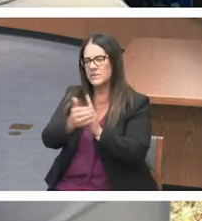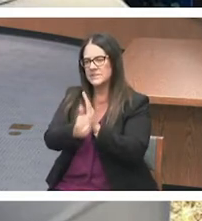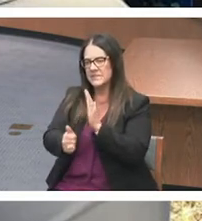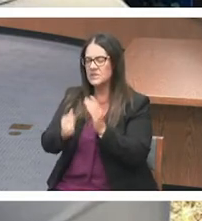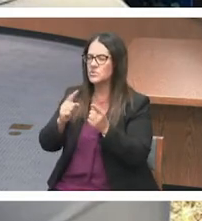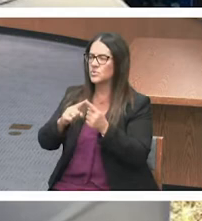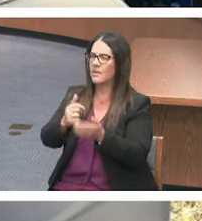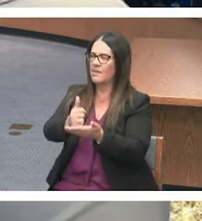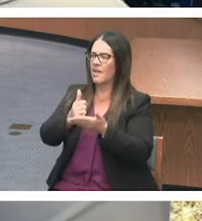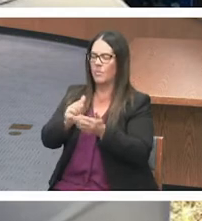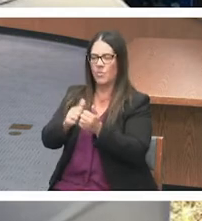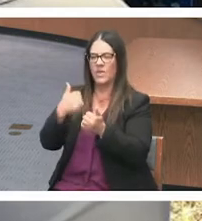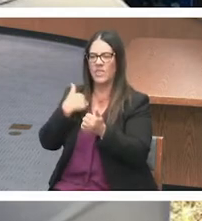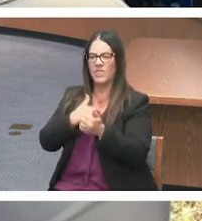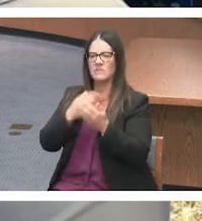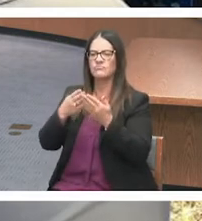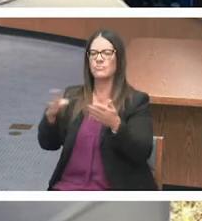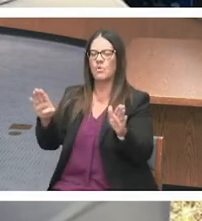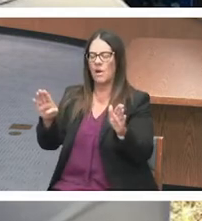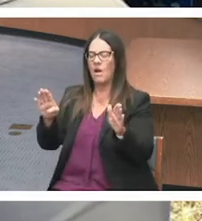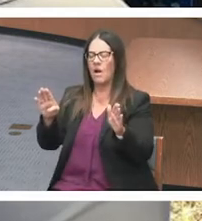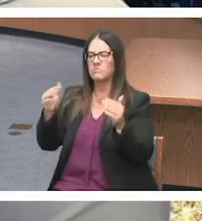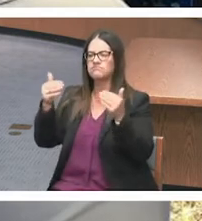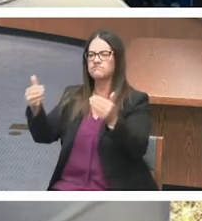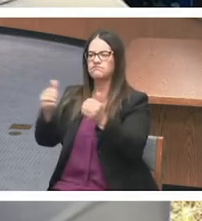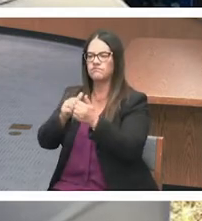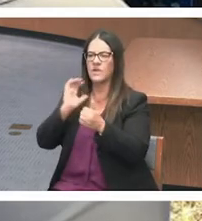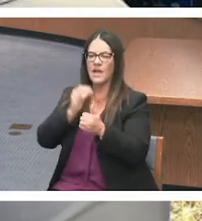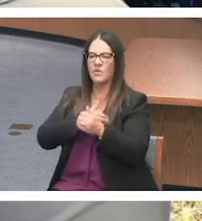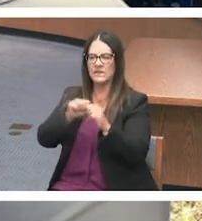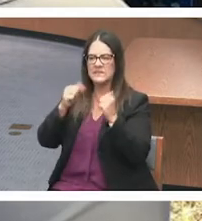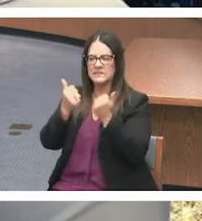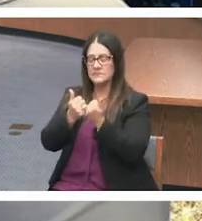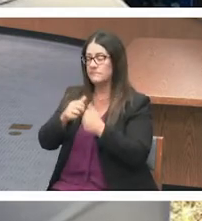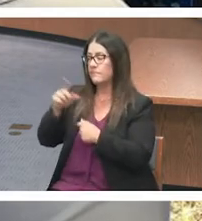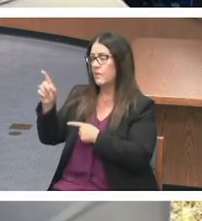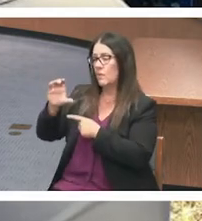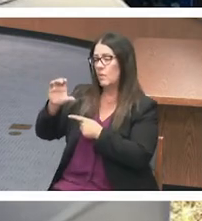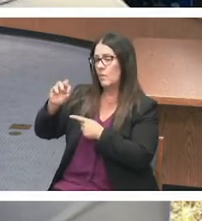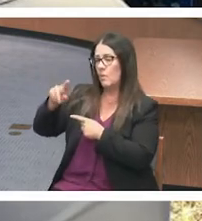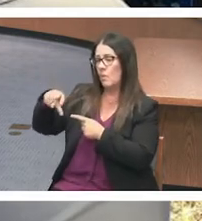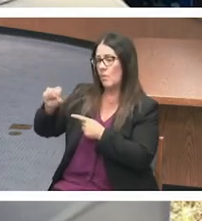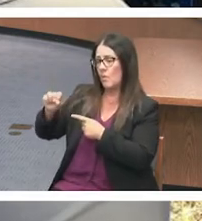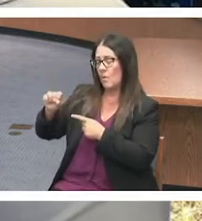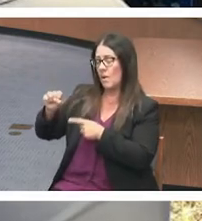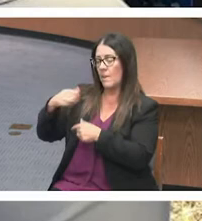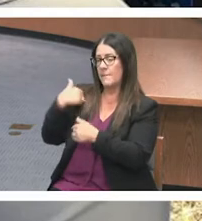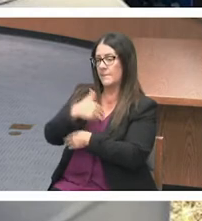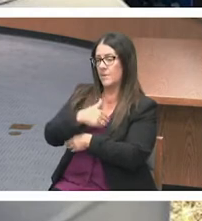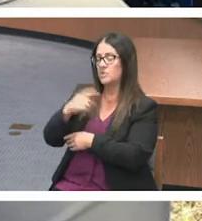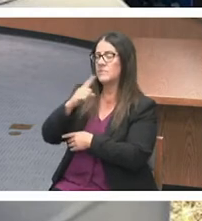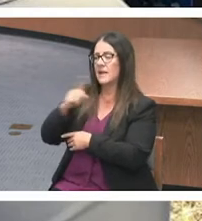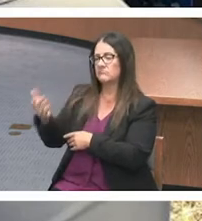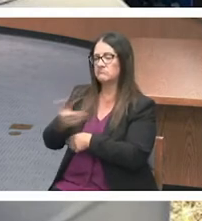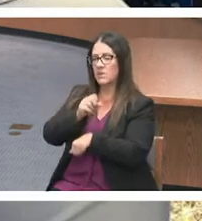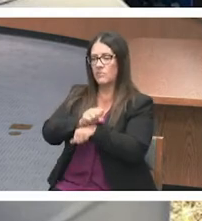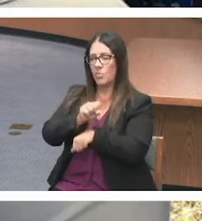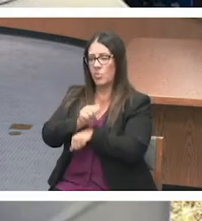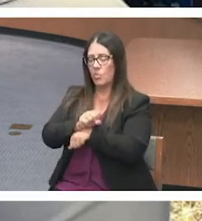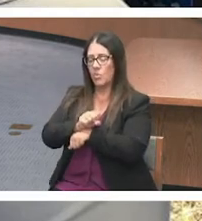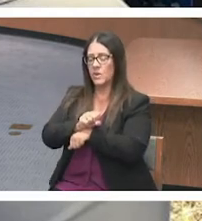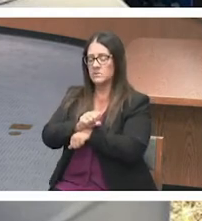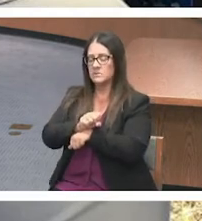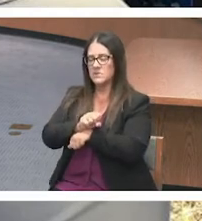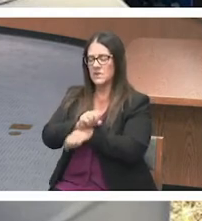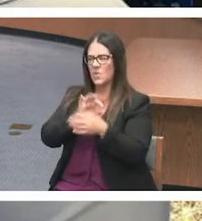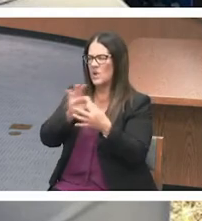our agency. And my assumption is that these Corps members are actually being employed in the context